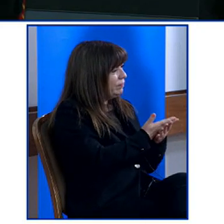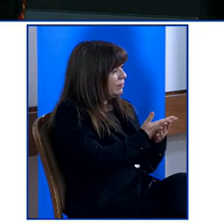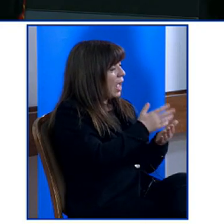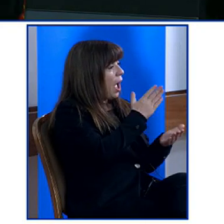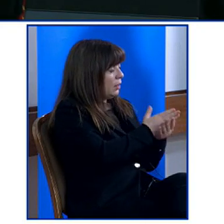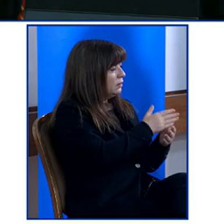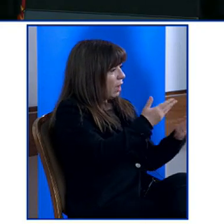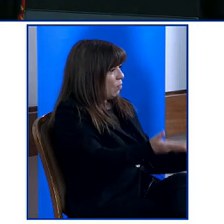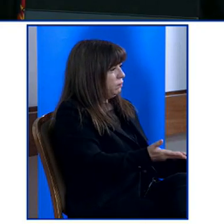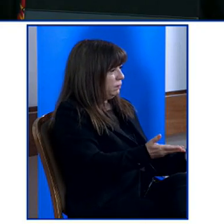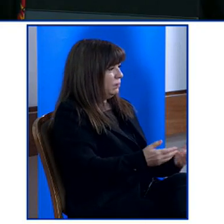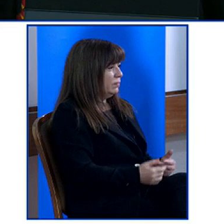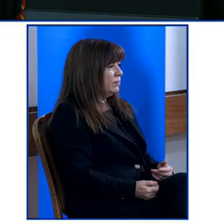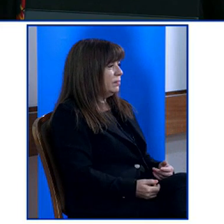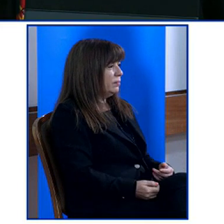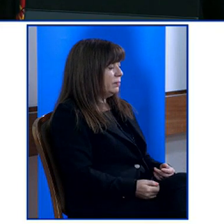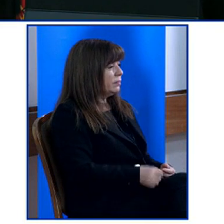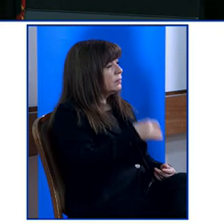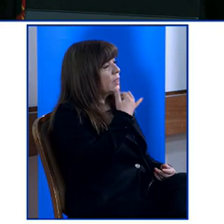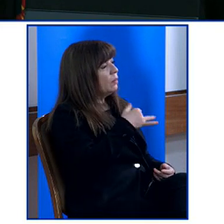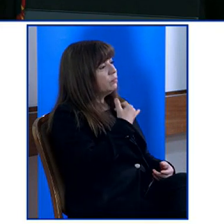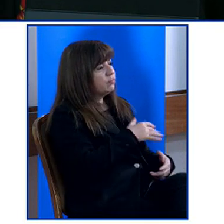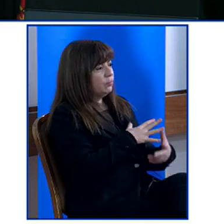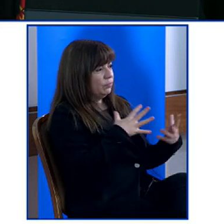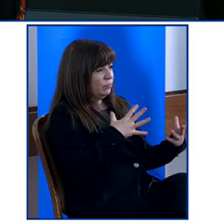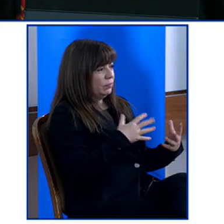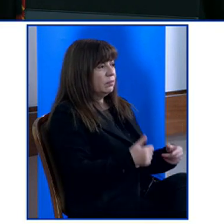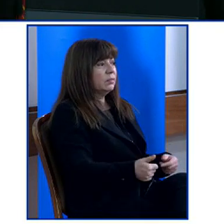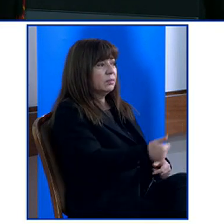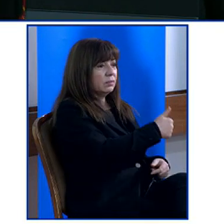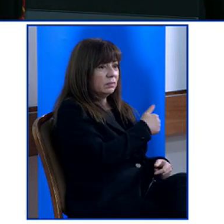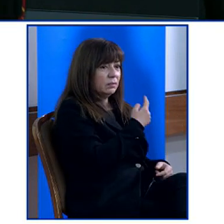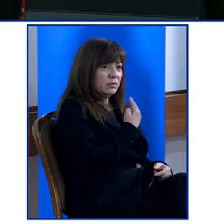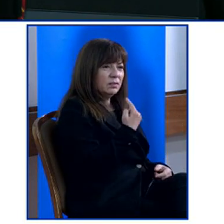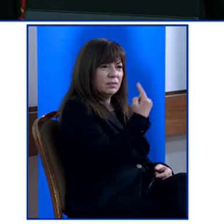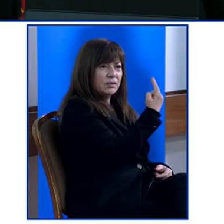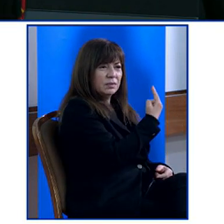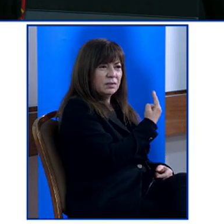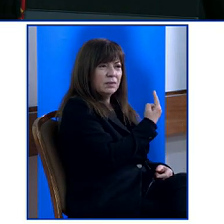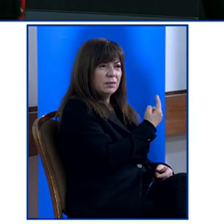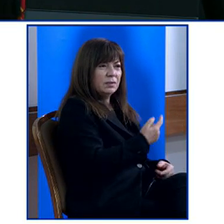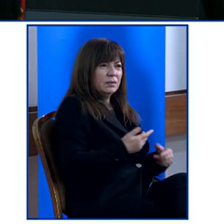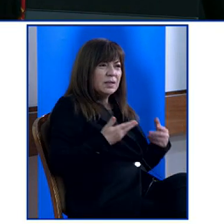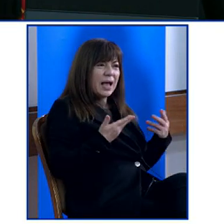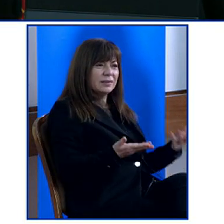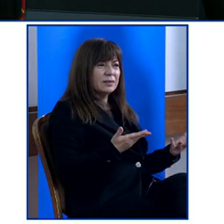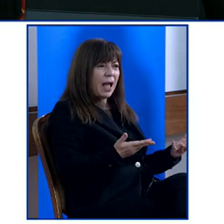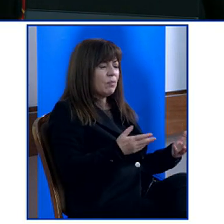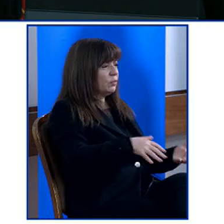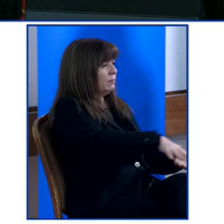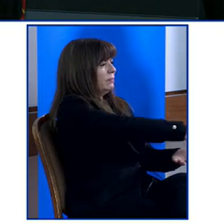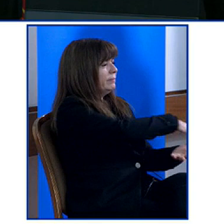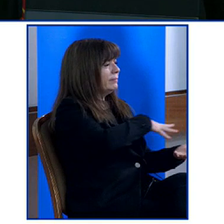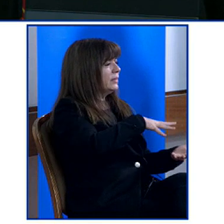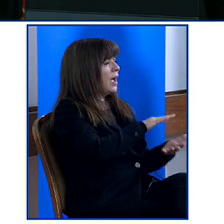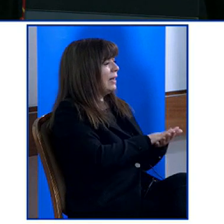It's essential now that all of us working in healthcare understand the consequences of the choices we